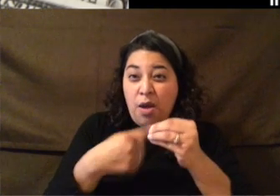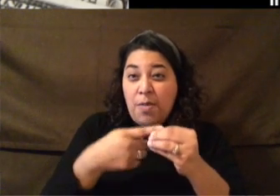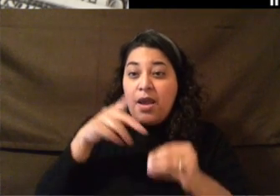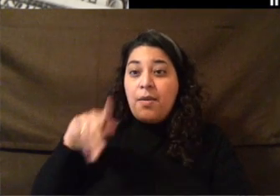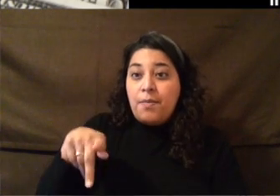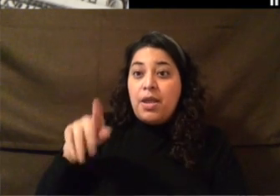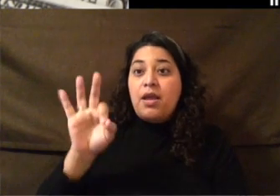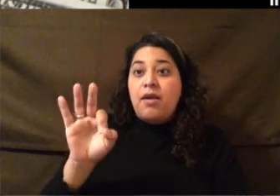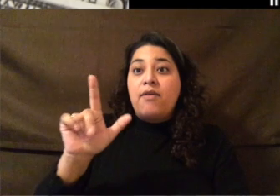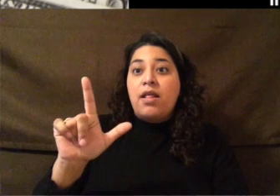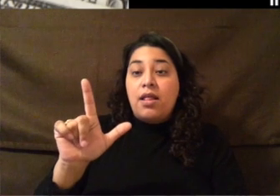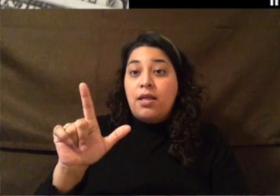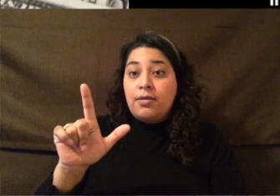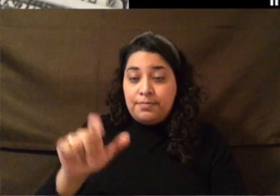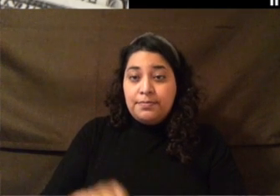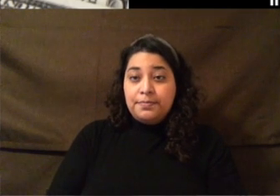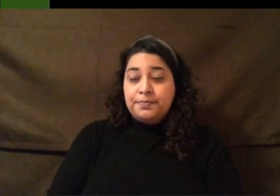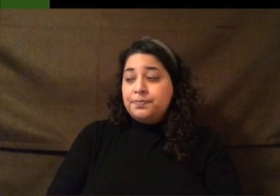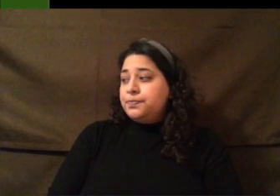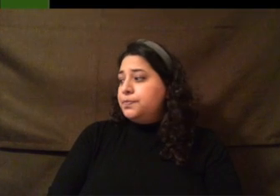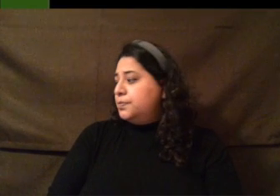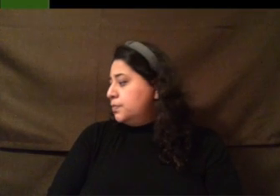more about PFL, okay?